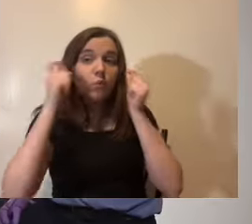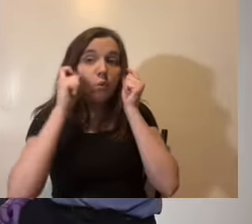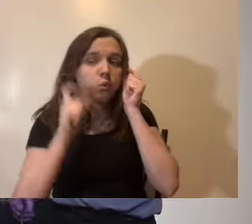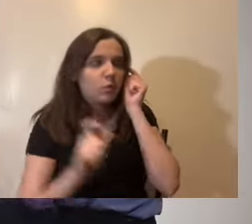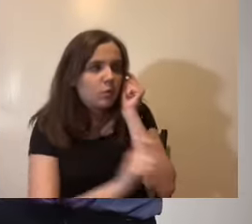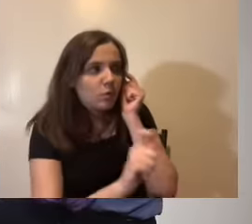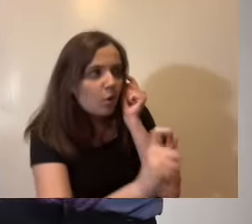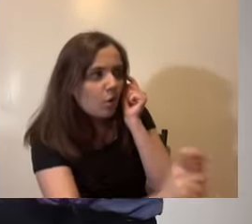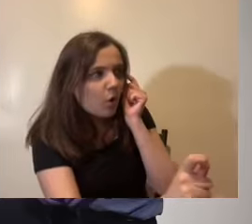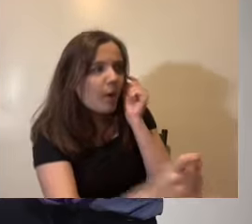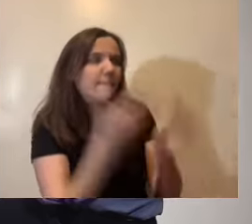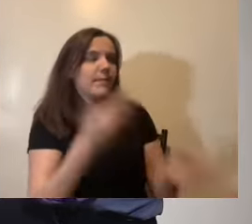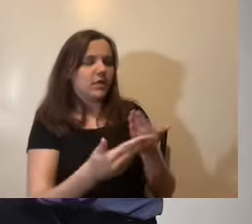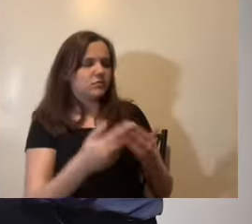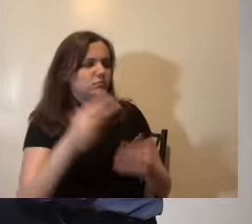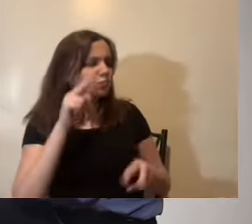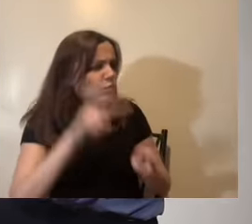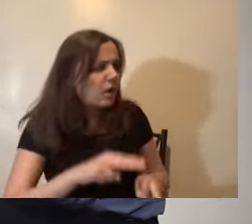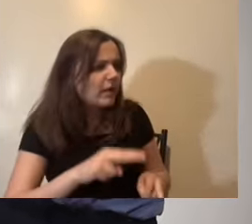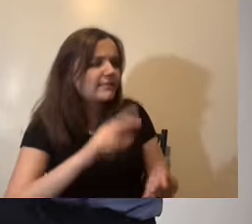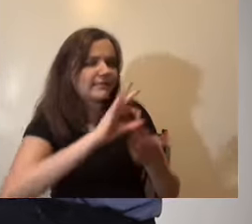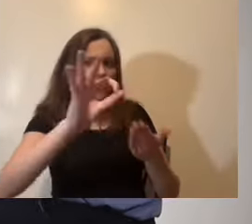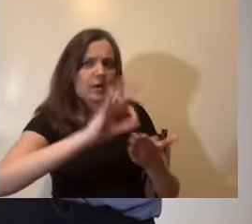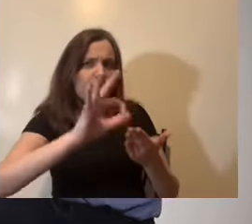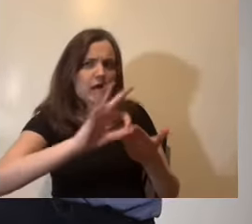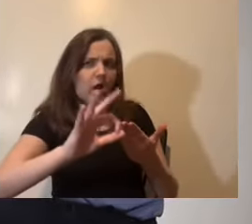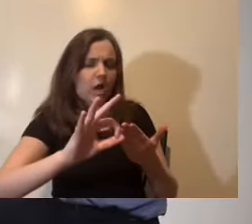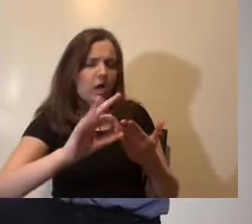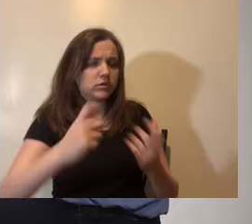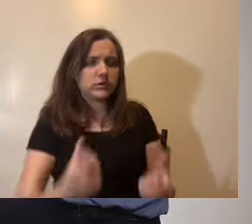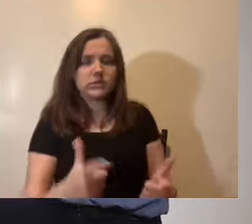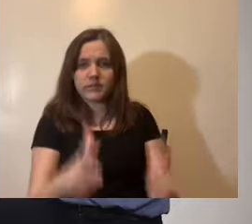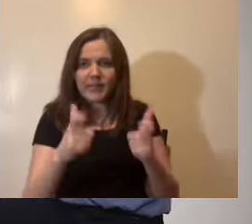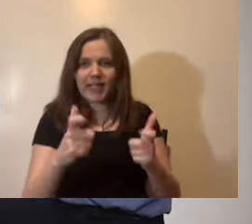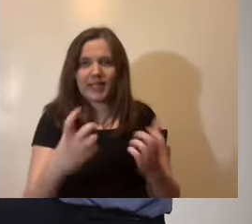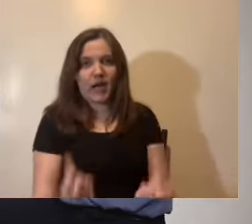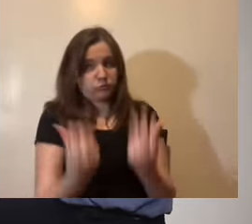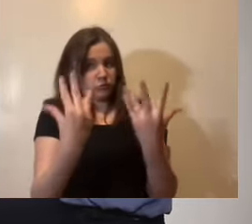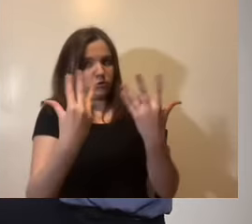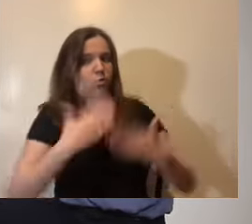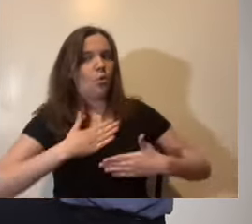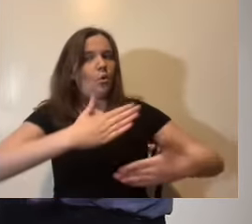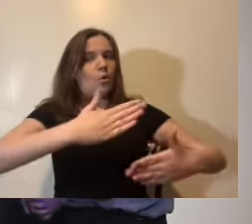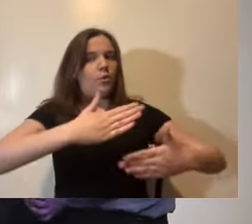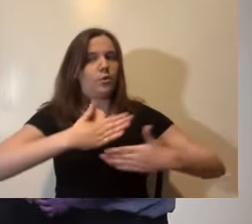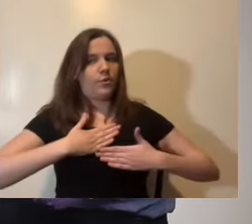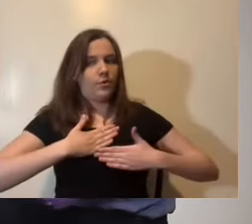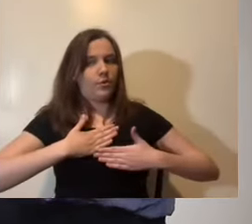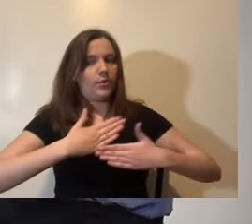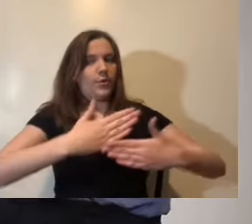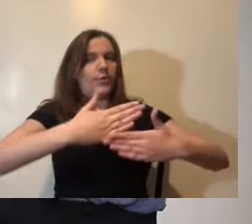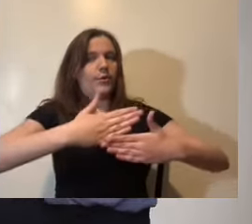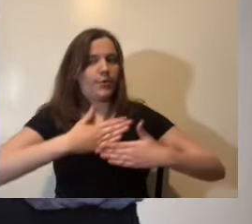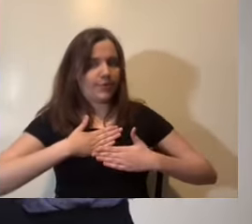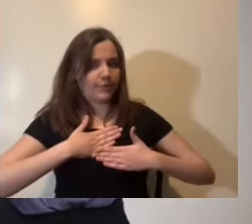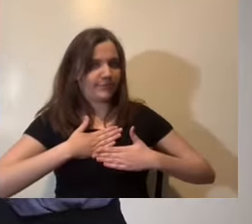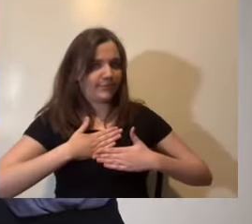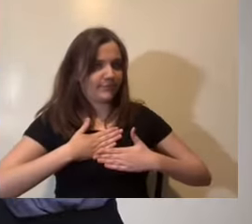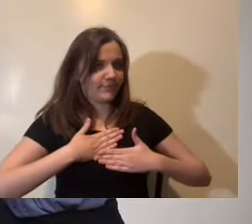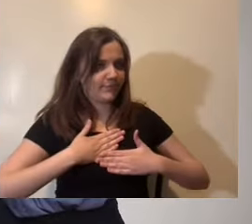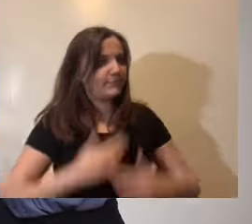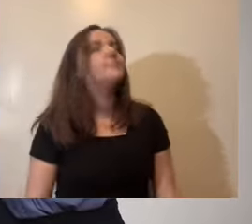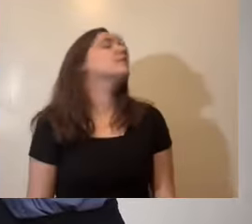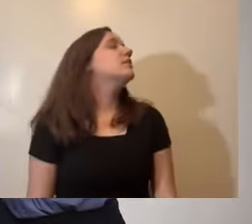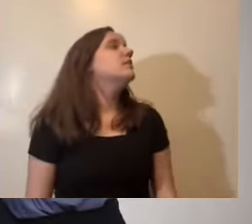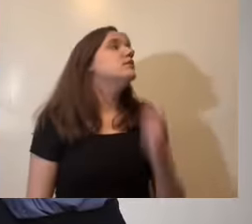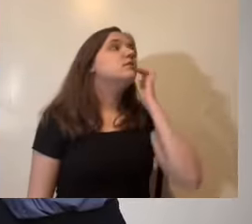is her respiratory She's rate? breathing at 24 times per minute. Okay, so along with the breathing, I also want to listen to lung sounds.